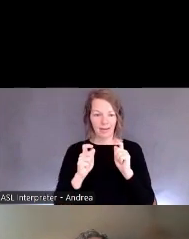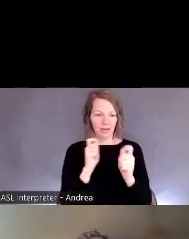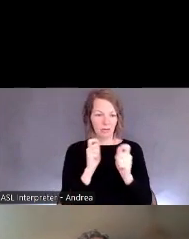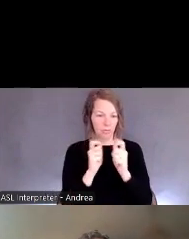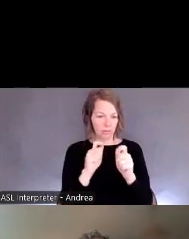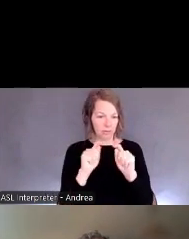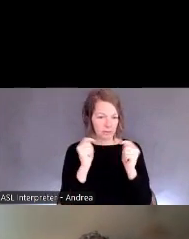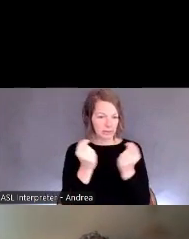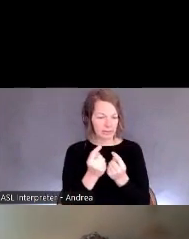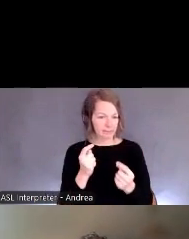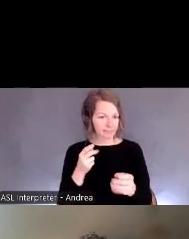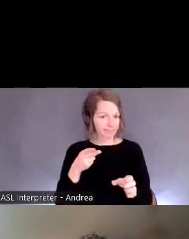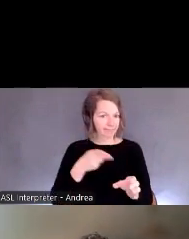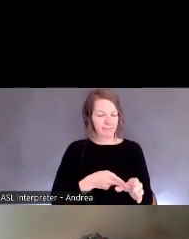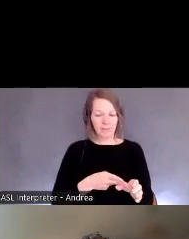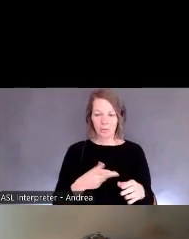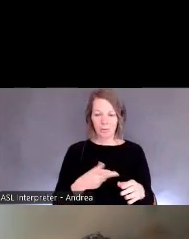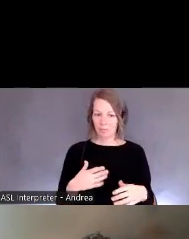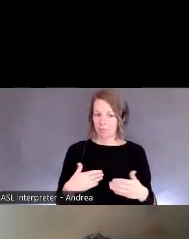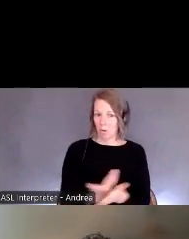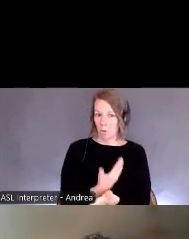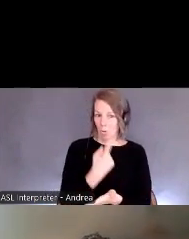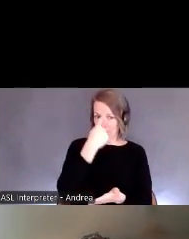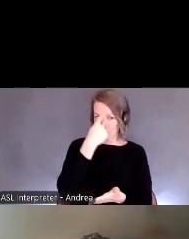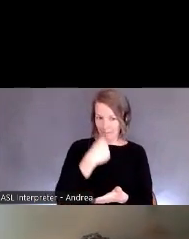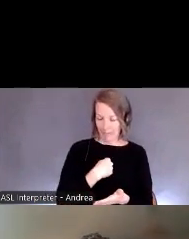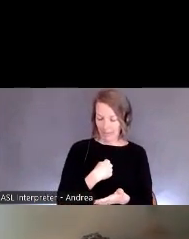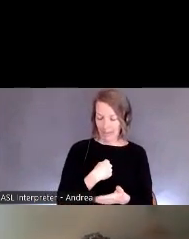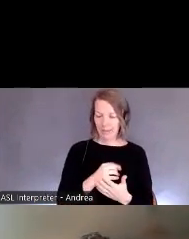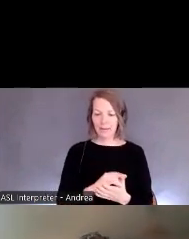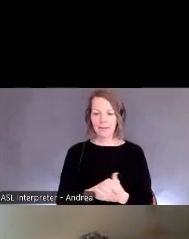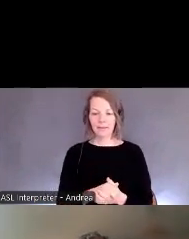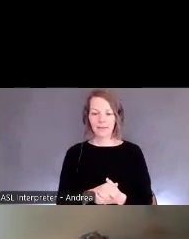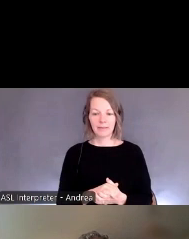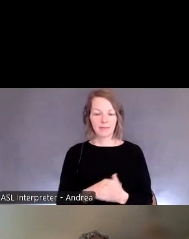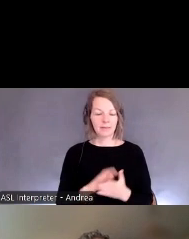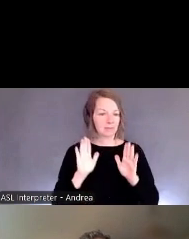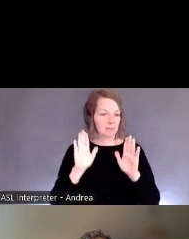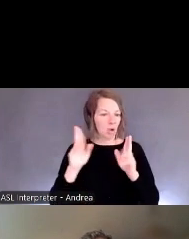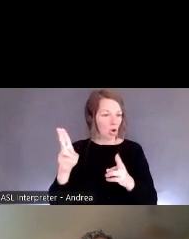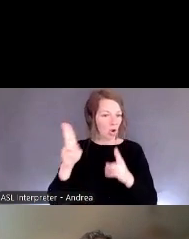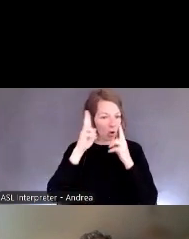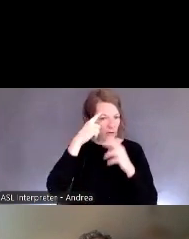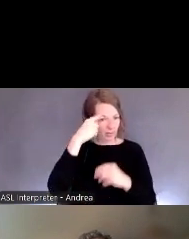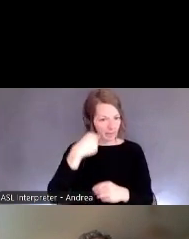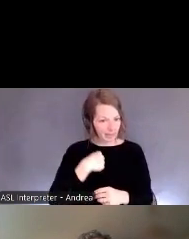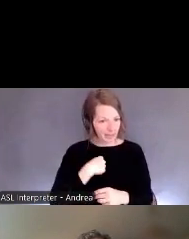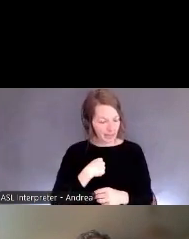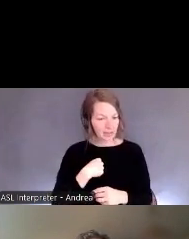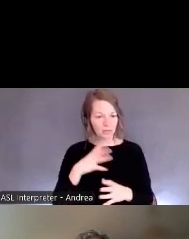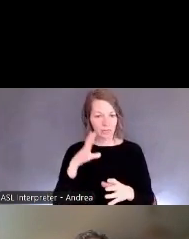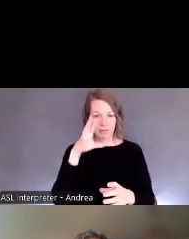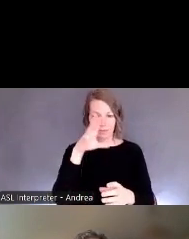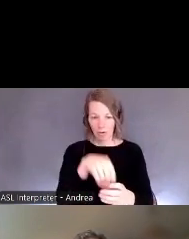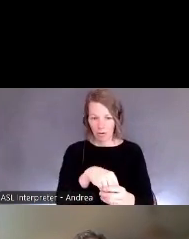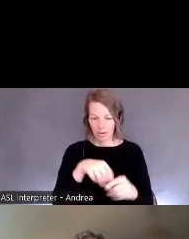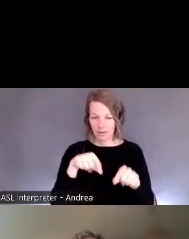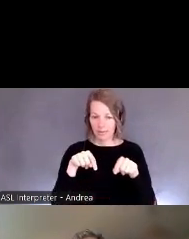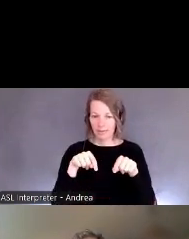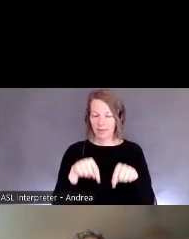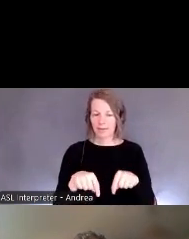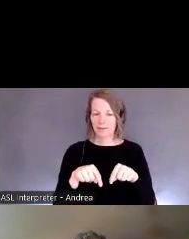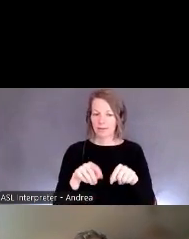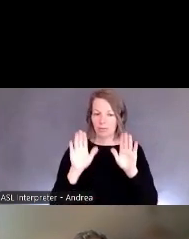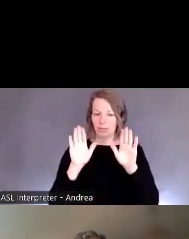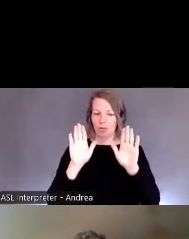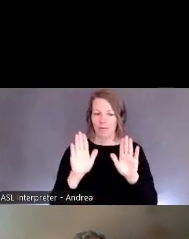editorial team. This is really new to me, and it's a great honor for me to take part in this